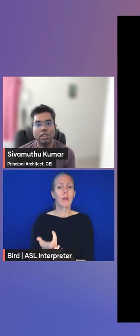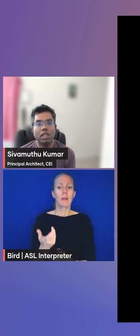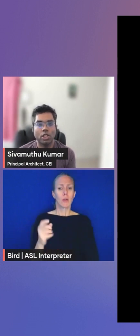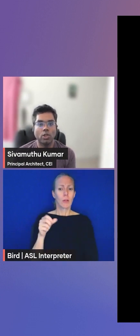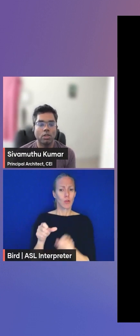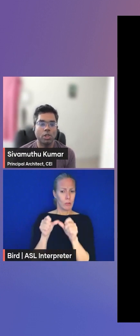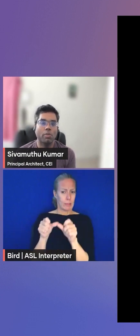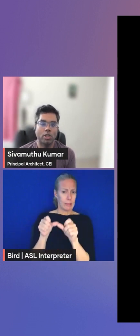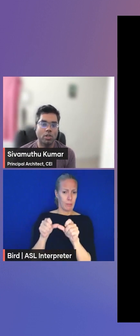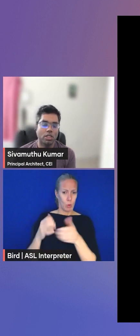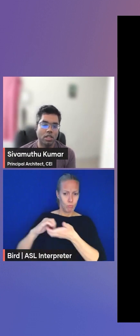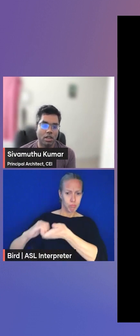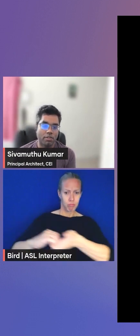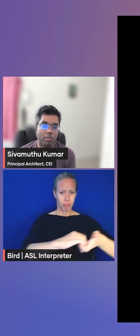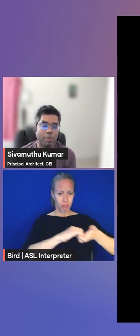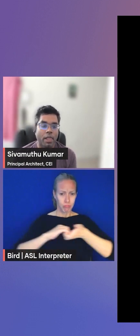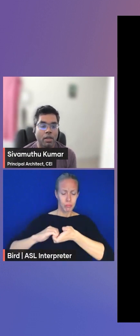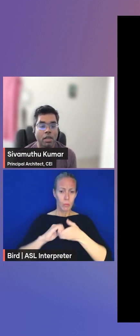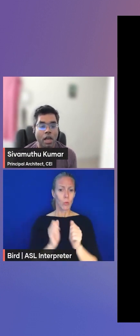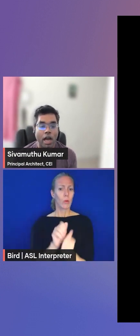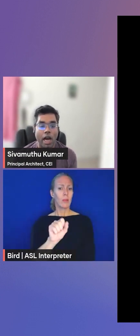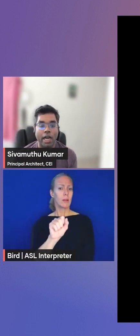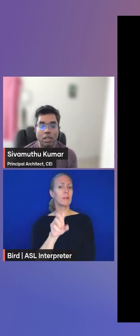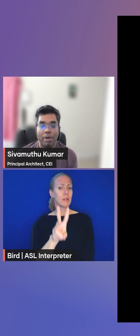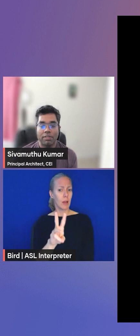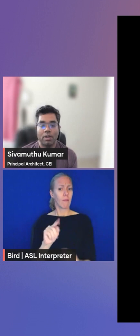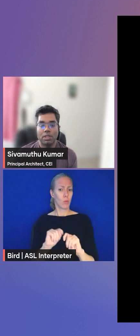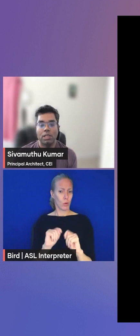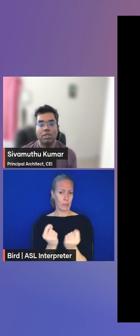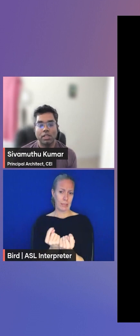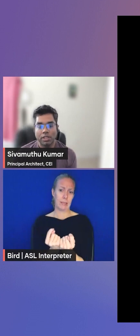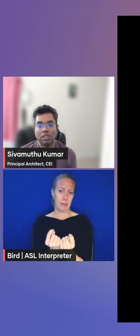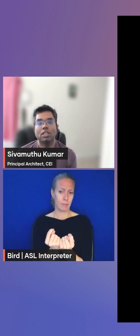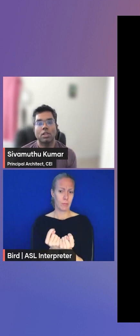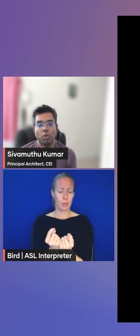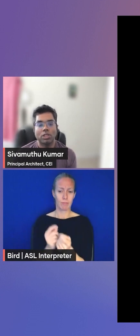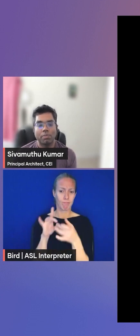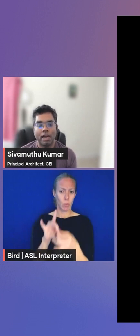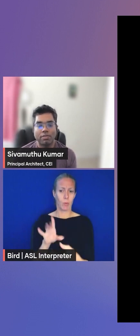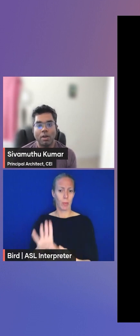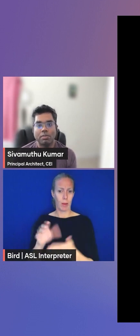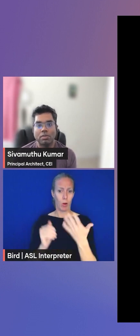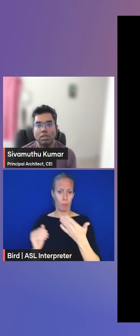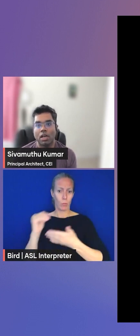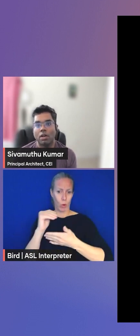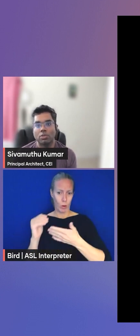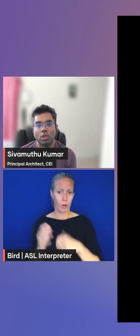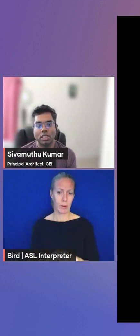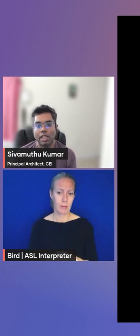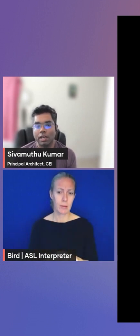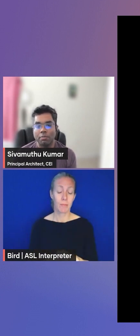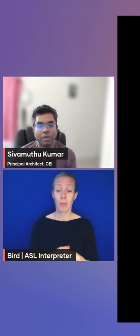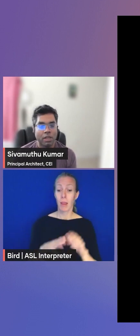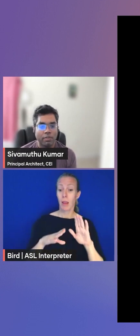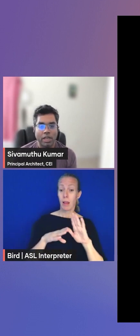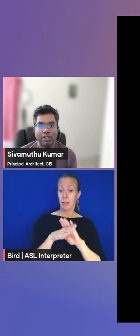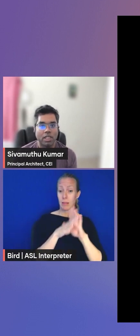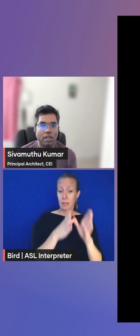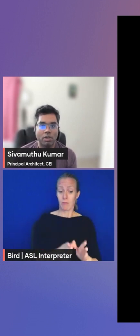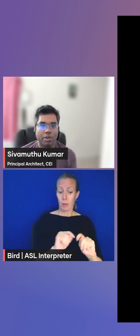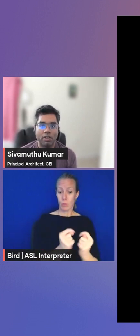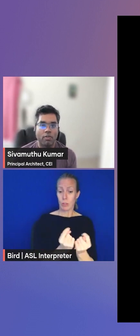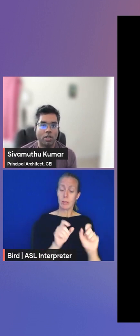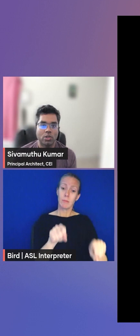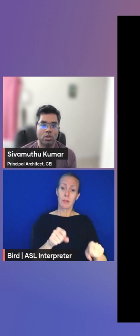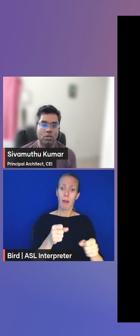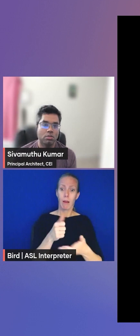can build the reusable module in the Terraform. And the platform team delivers and support the platform so that like whenever